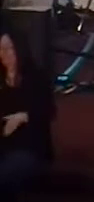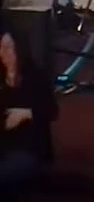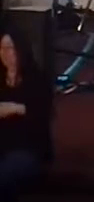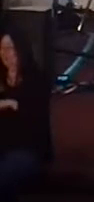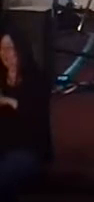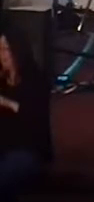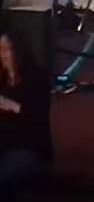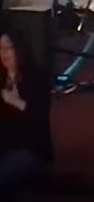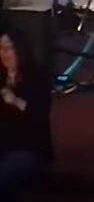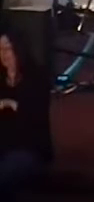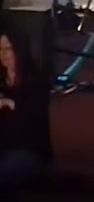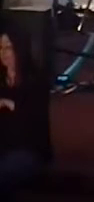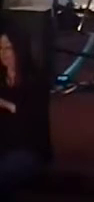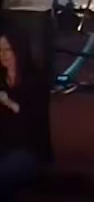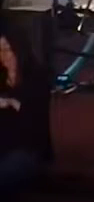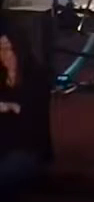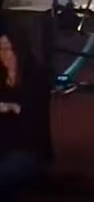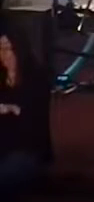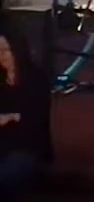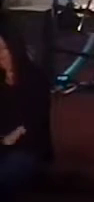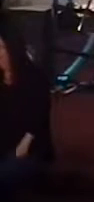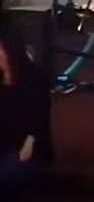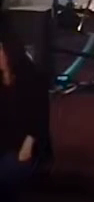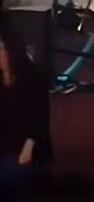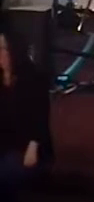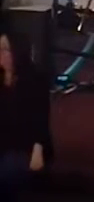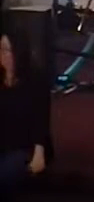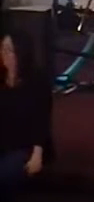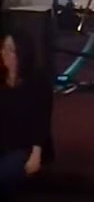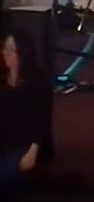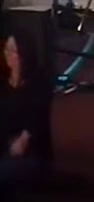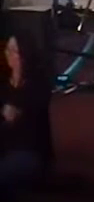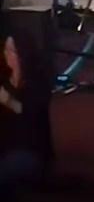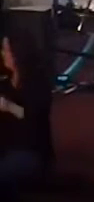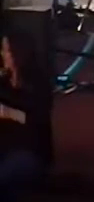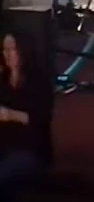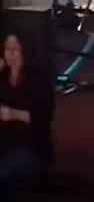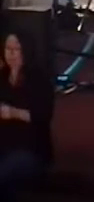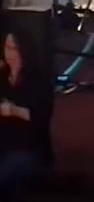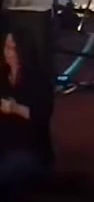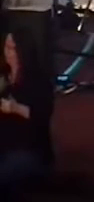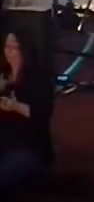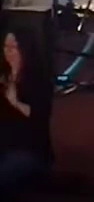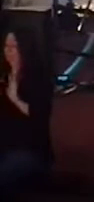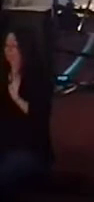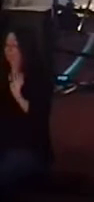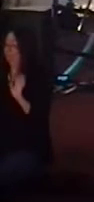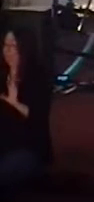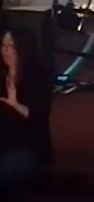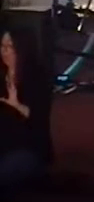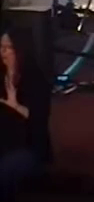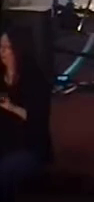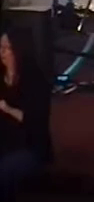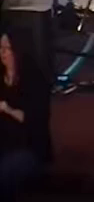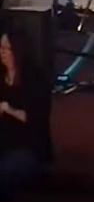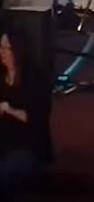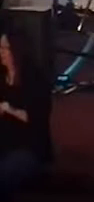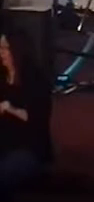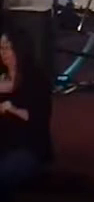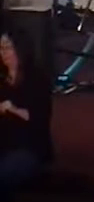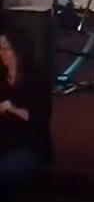spend too much time on it, though. It can consume your life, okay? I'm not speaking from experience, of course. Not speaking from